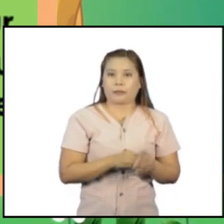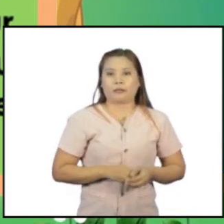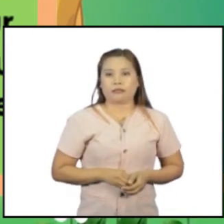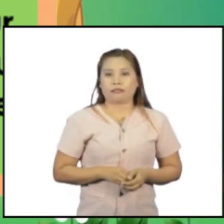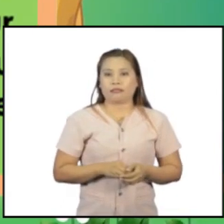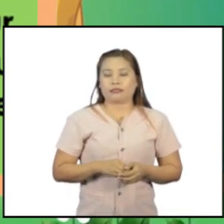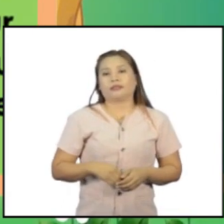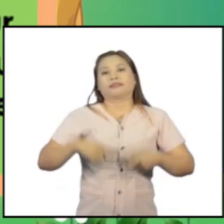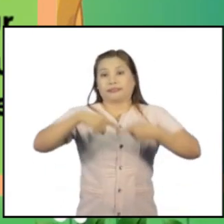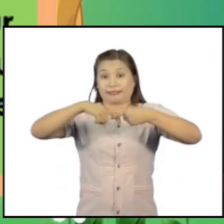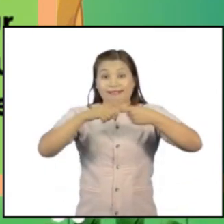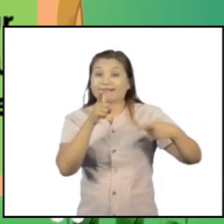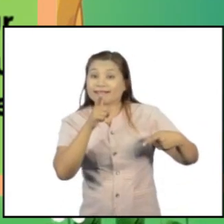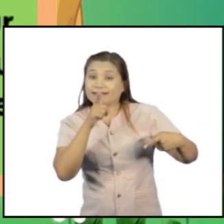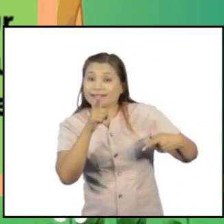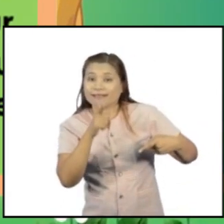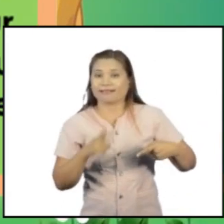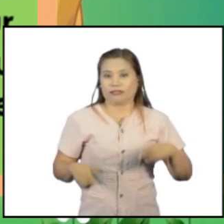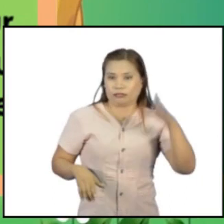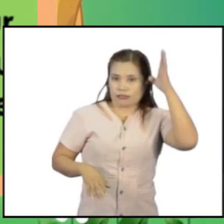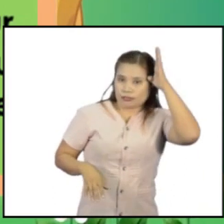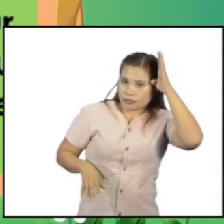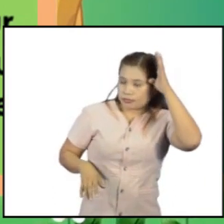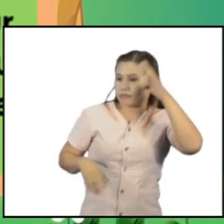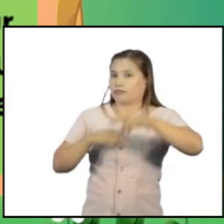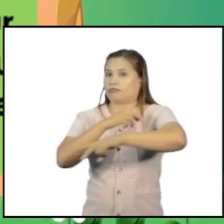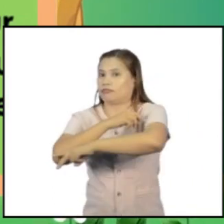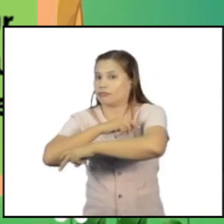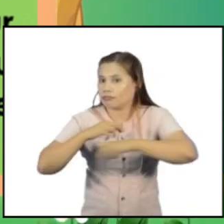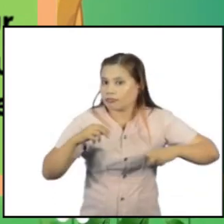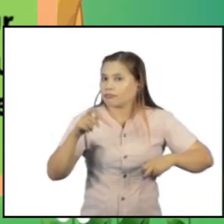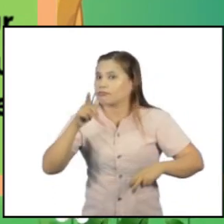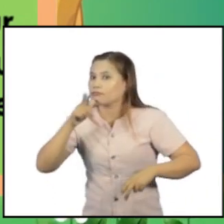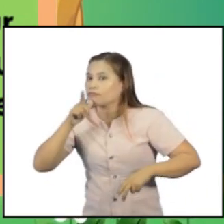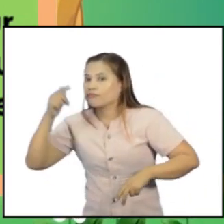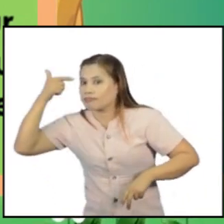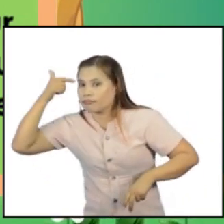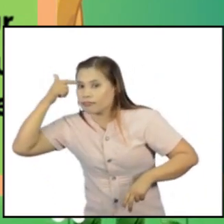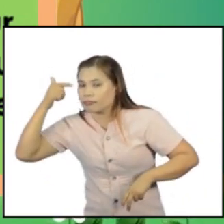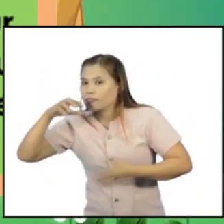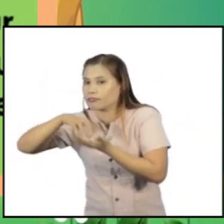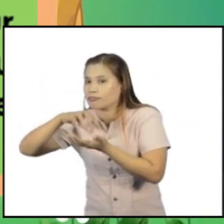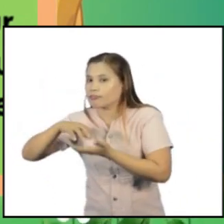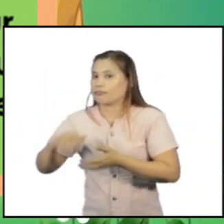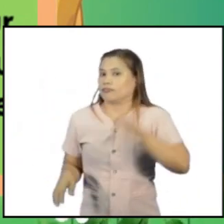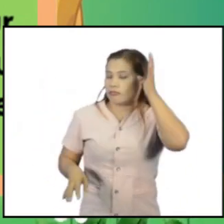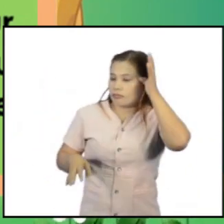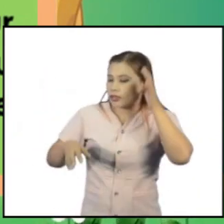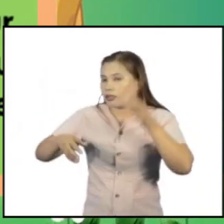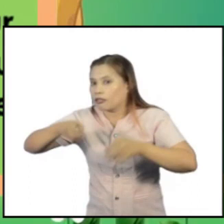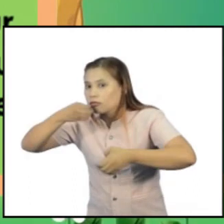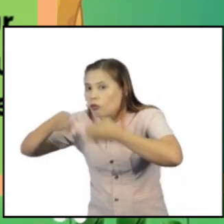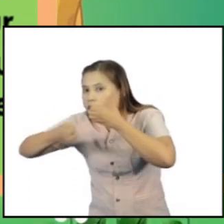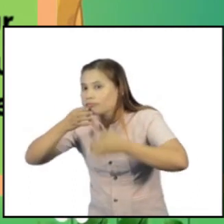At lunch break, Benny stole Gino's lunchbox. Benny ate Gino's